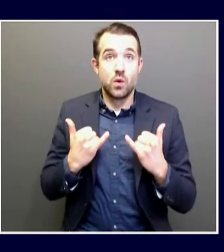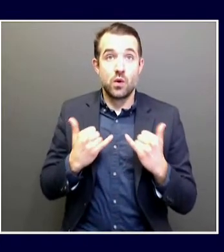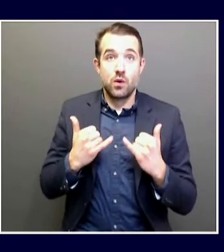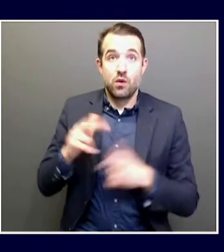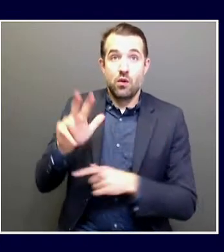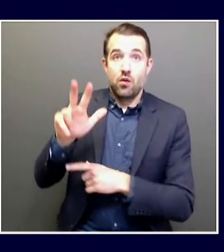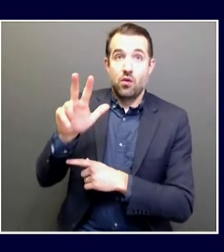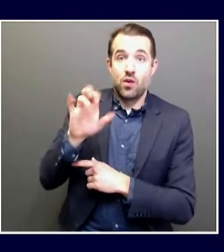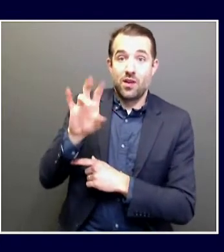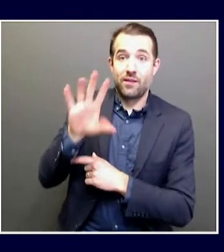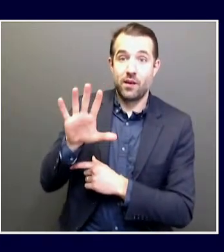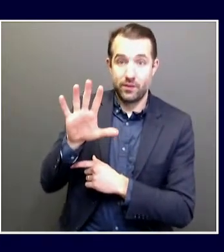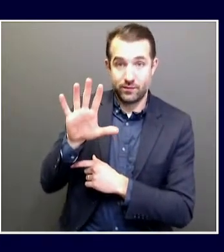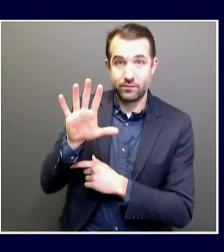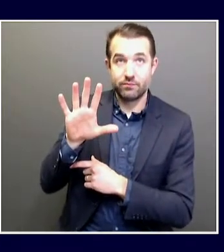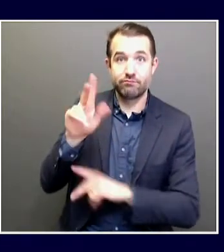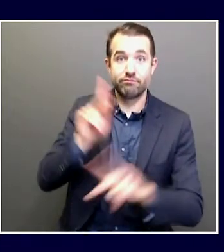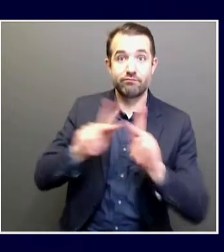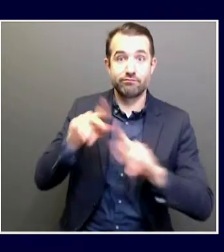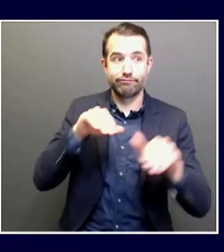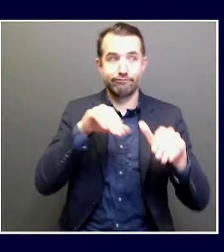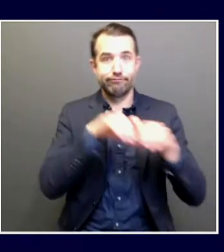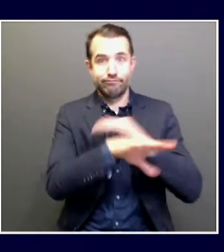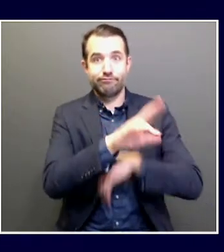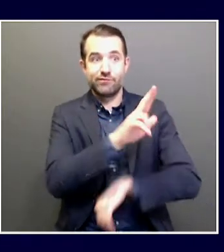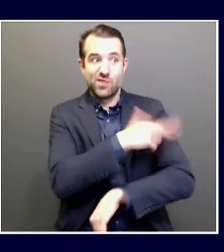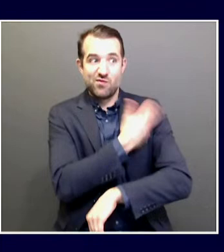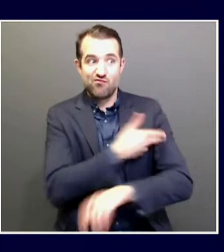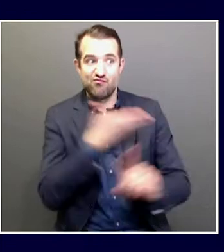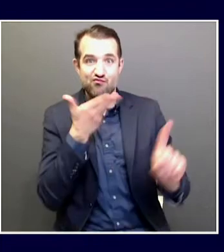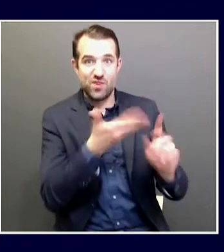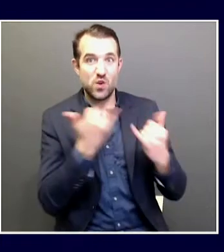375 people are in the hospital with COVID-19.